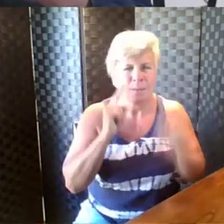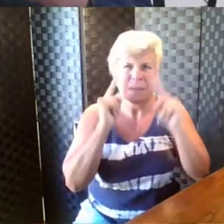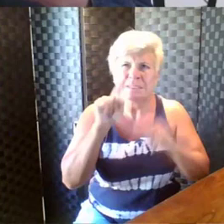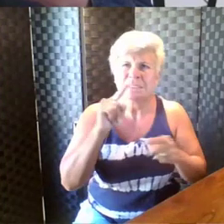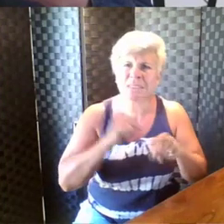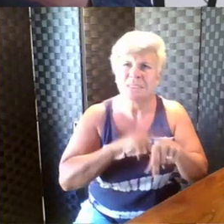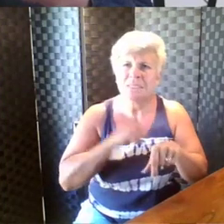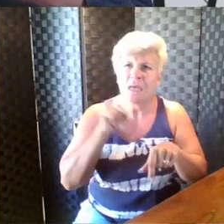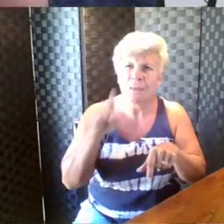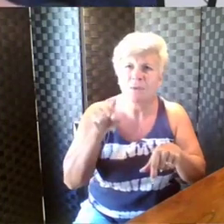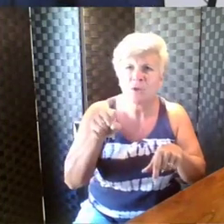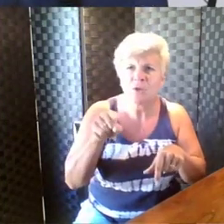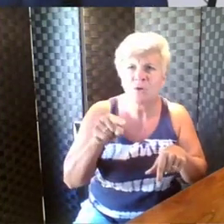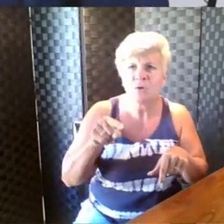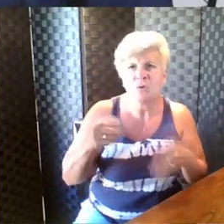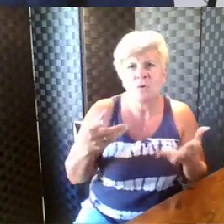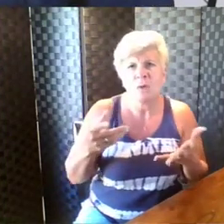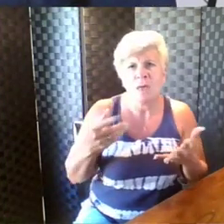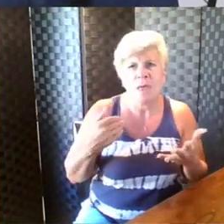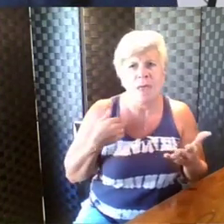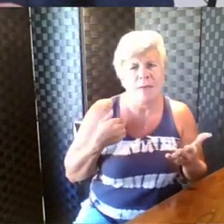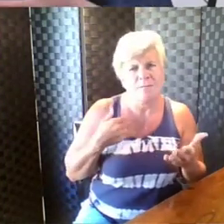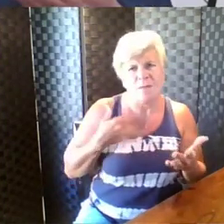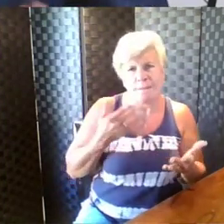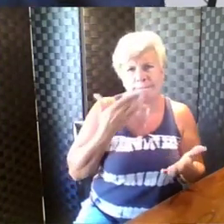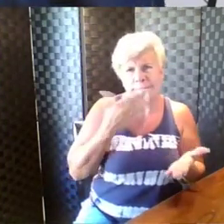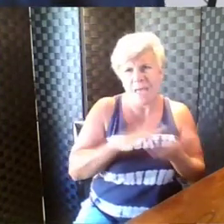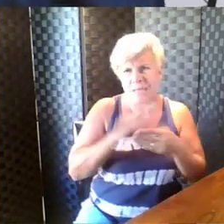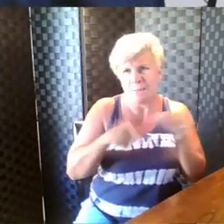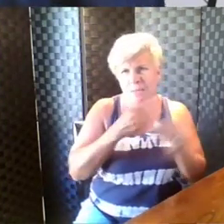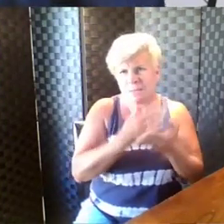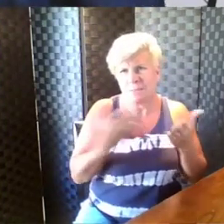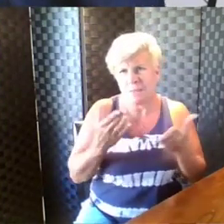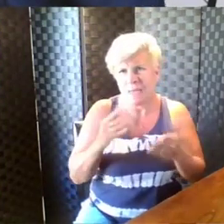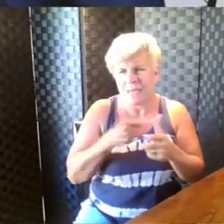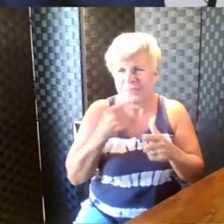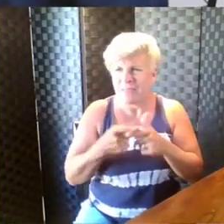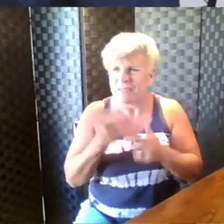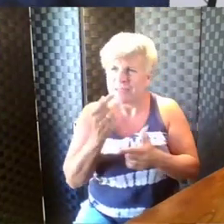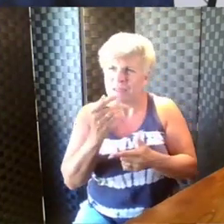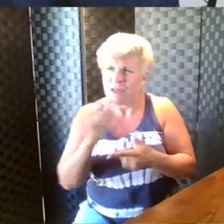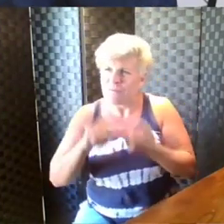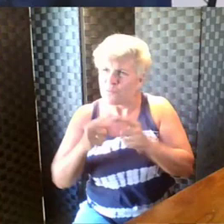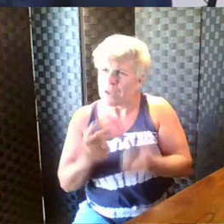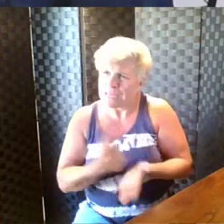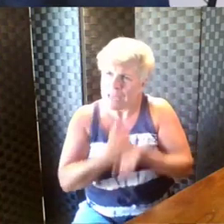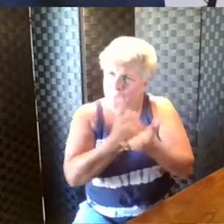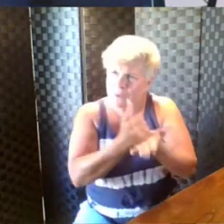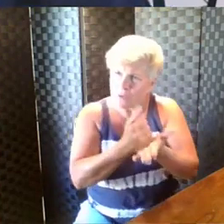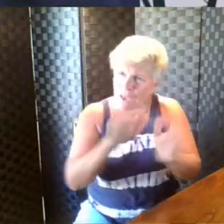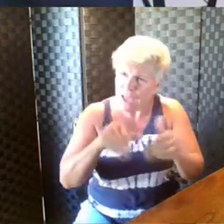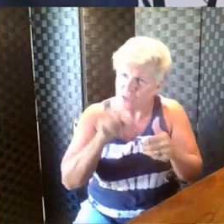bad about something and then somebody does something nice for you. How does that make you feel?